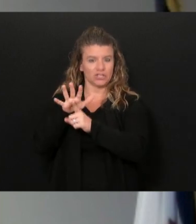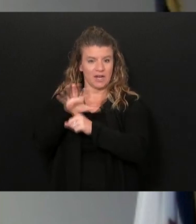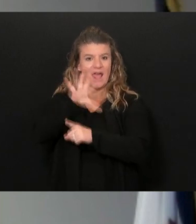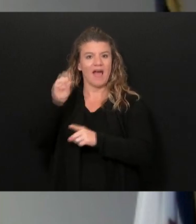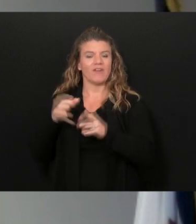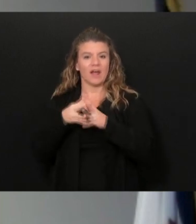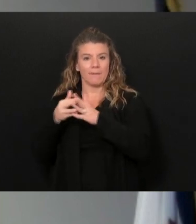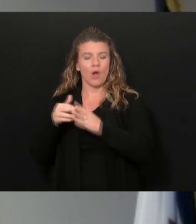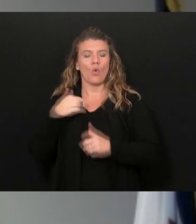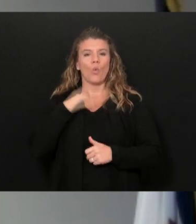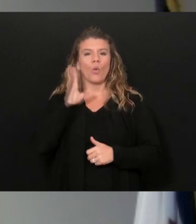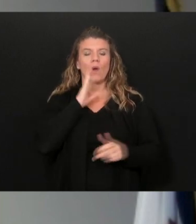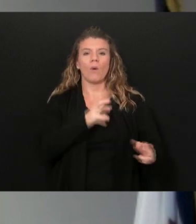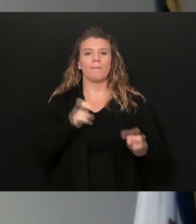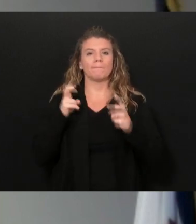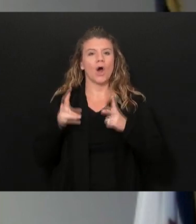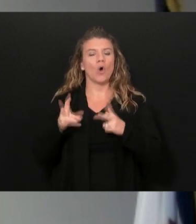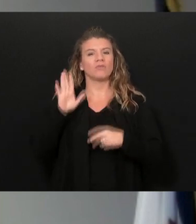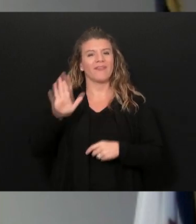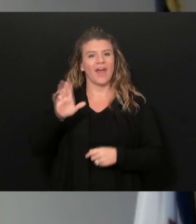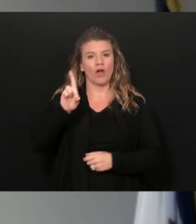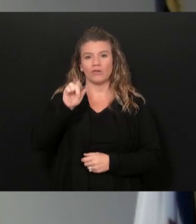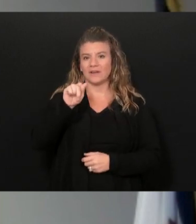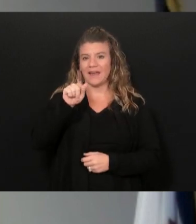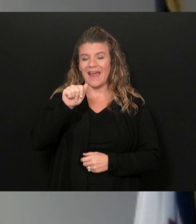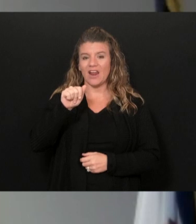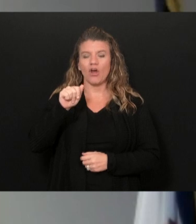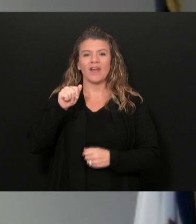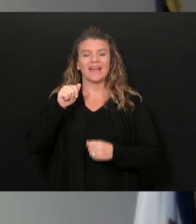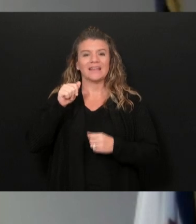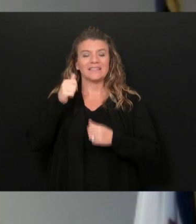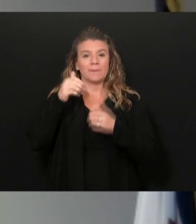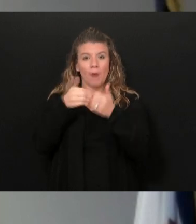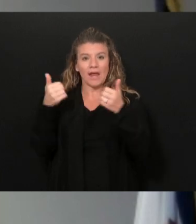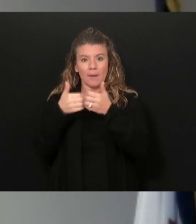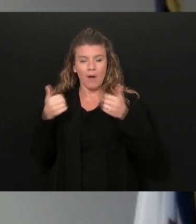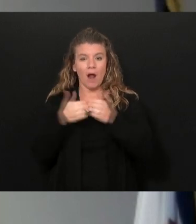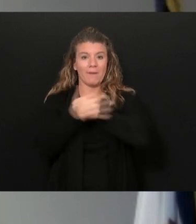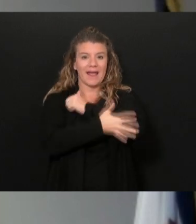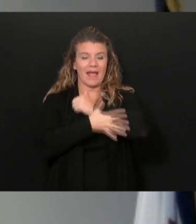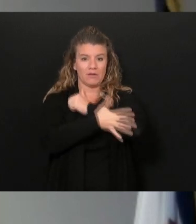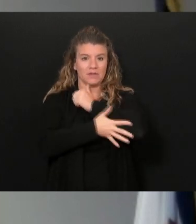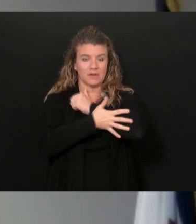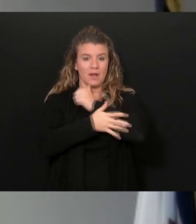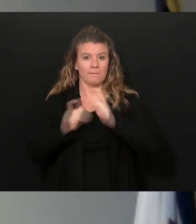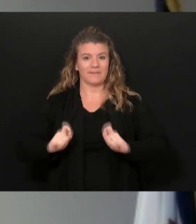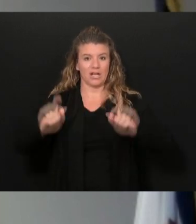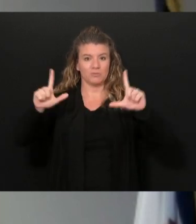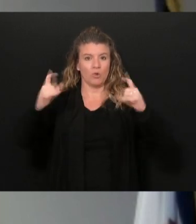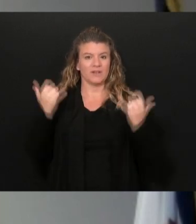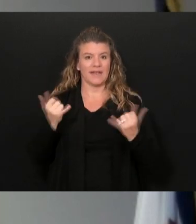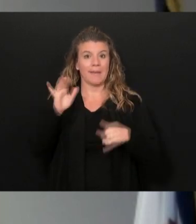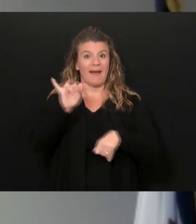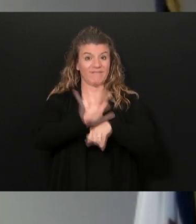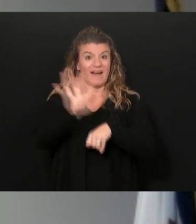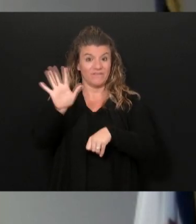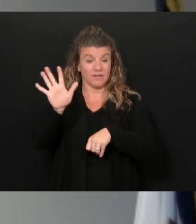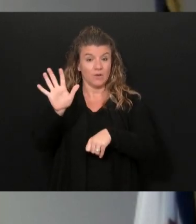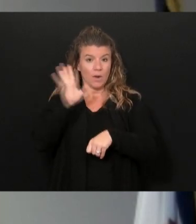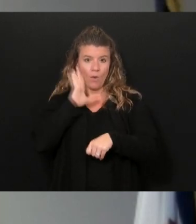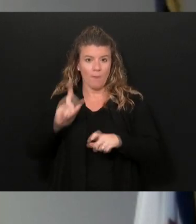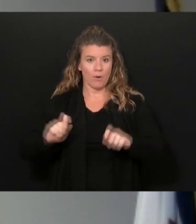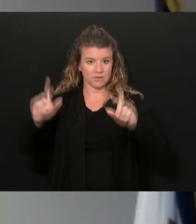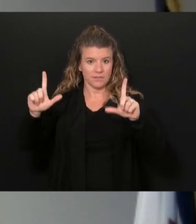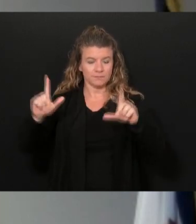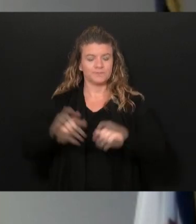be posting the African American data by county today by 5 on the dashboard with that.